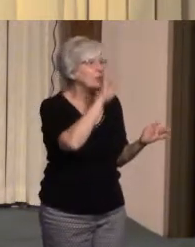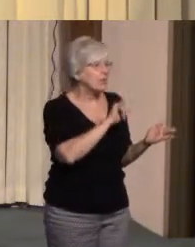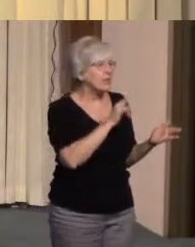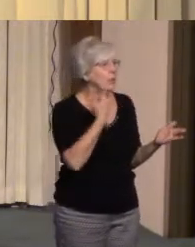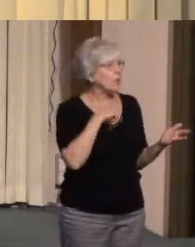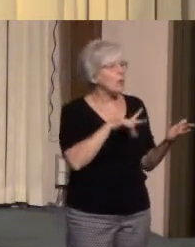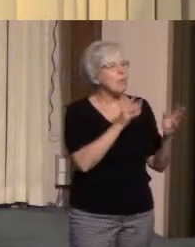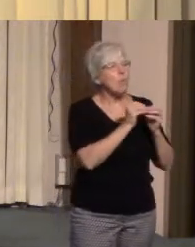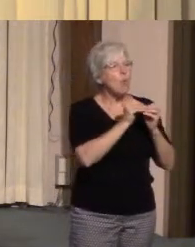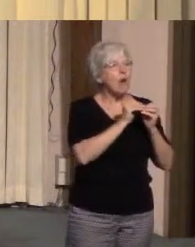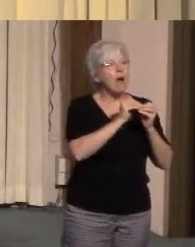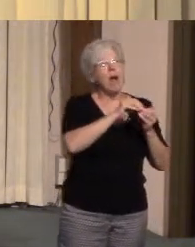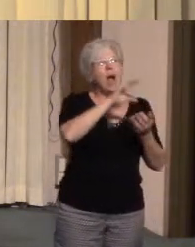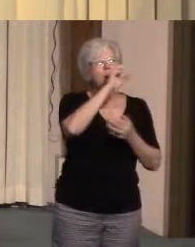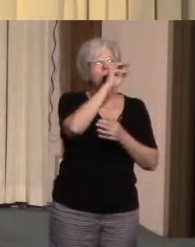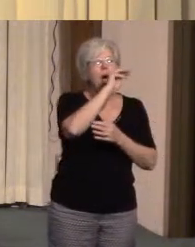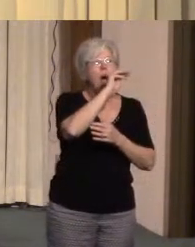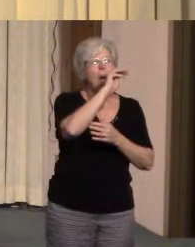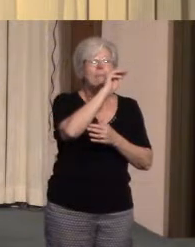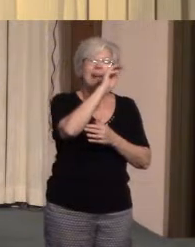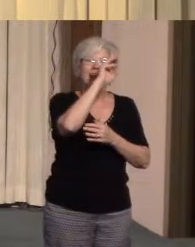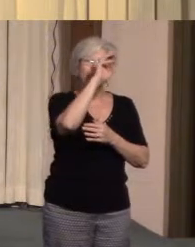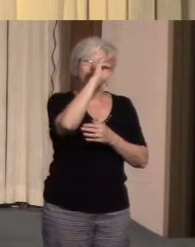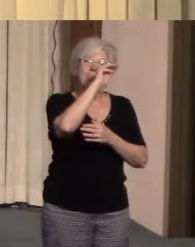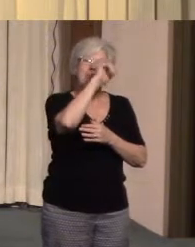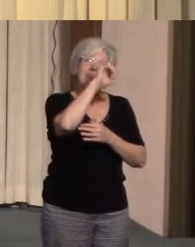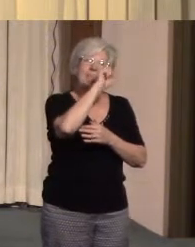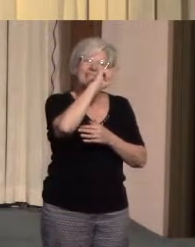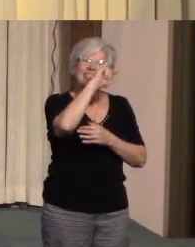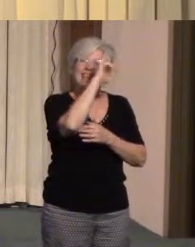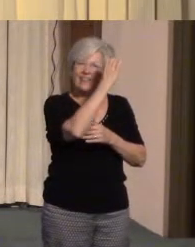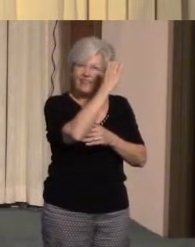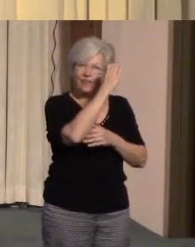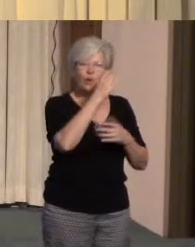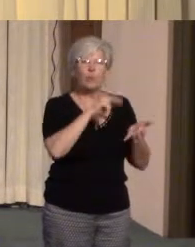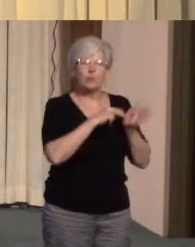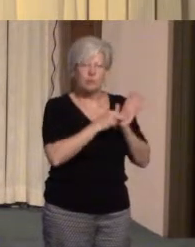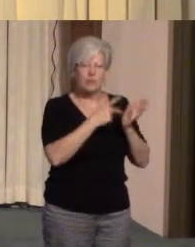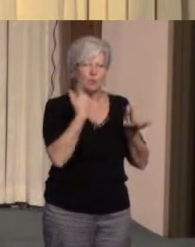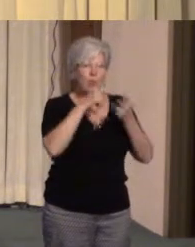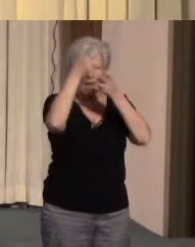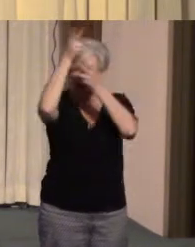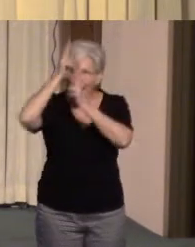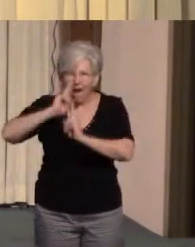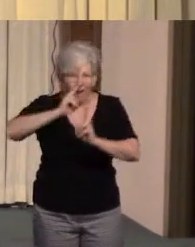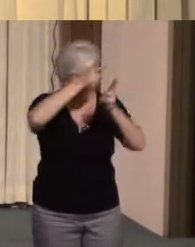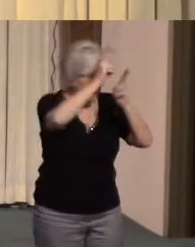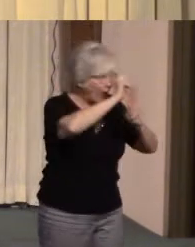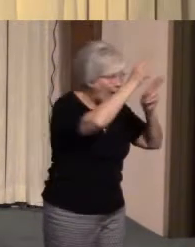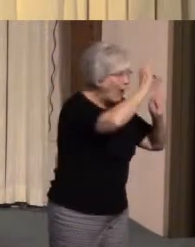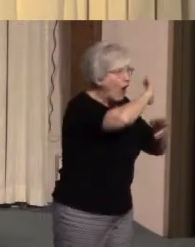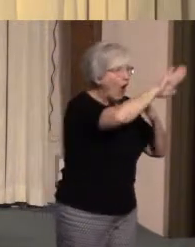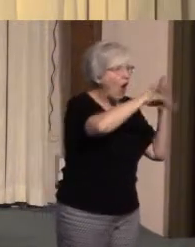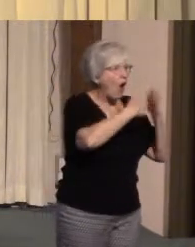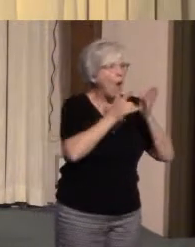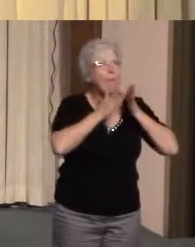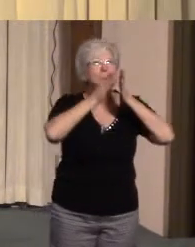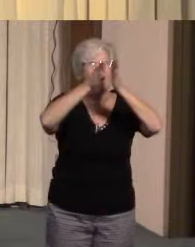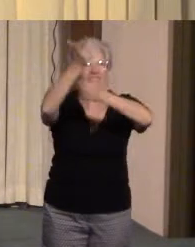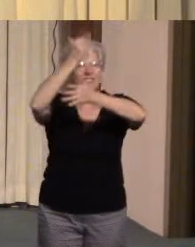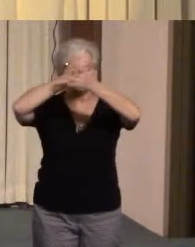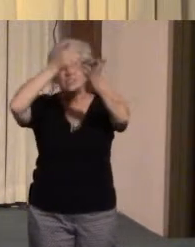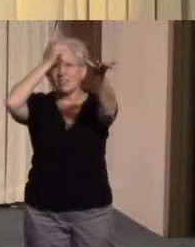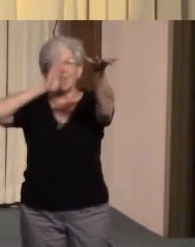In Unity, we're more omnistic, which means that we honor all religions, all paths to God, because